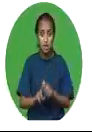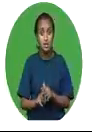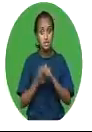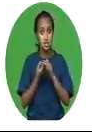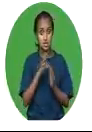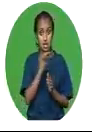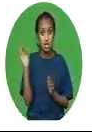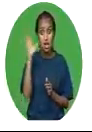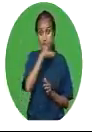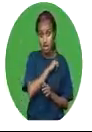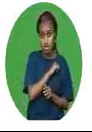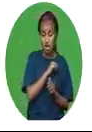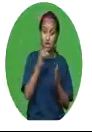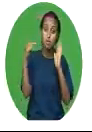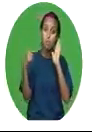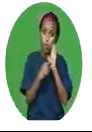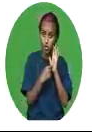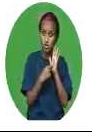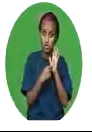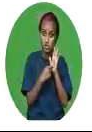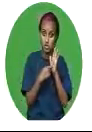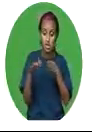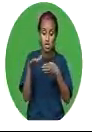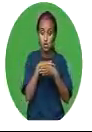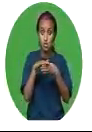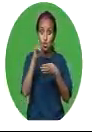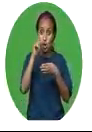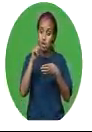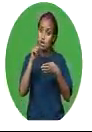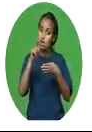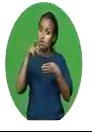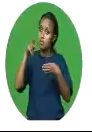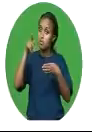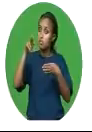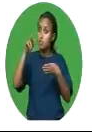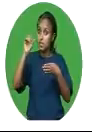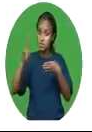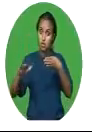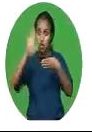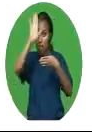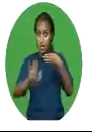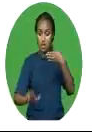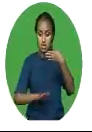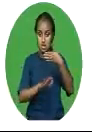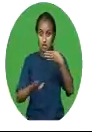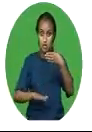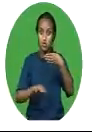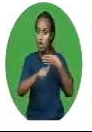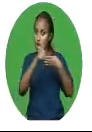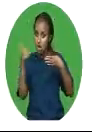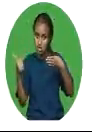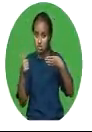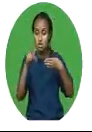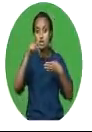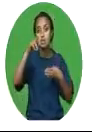starts and ends at points where edges of one prism meet a plane surface or edges of another